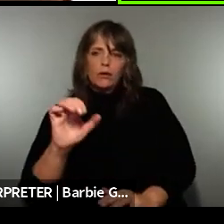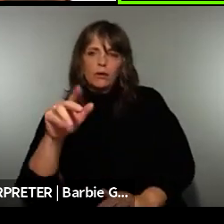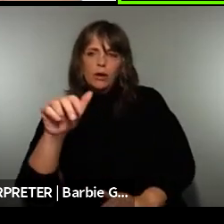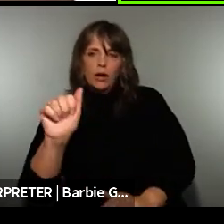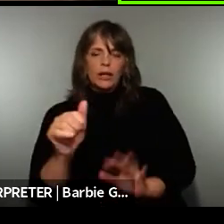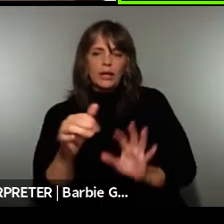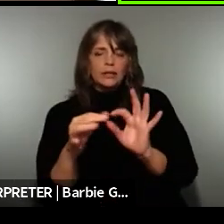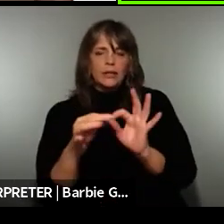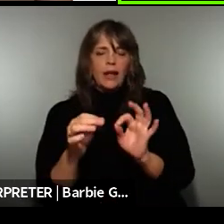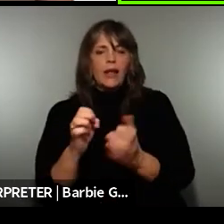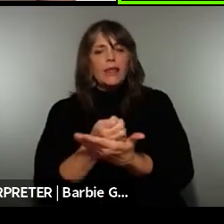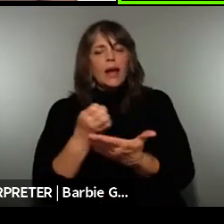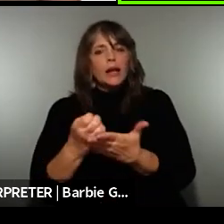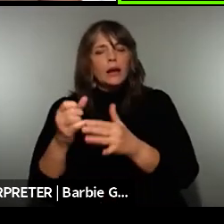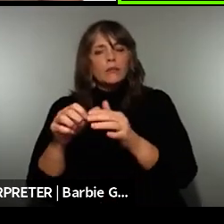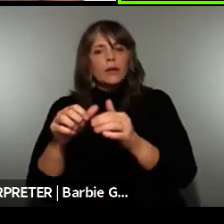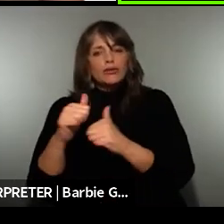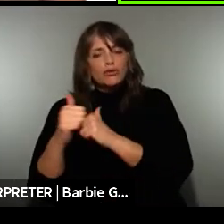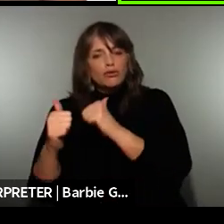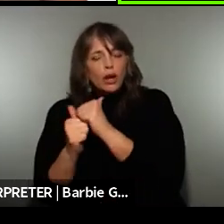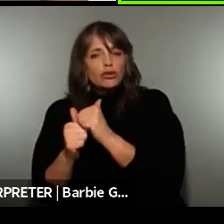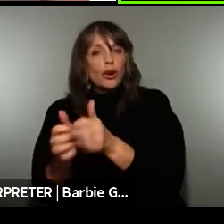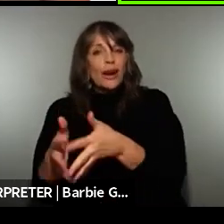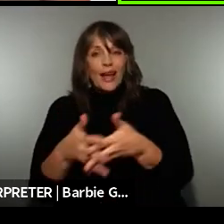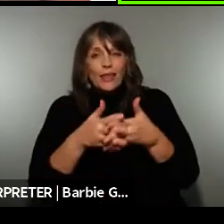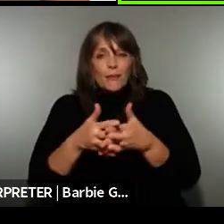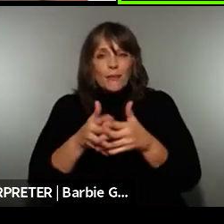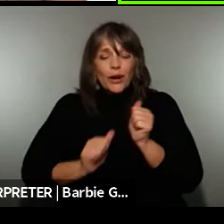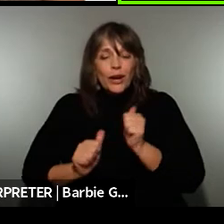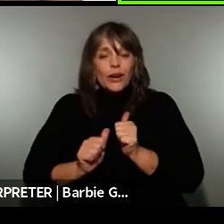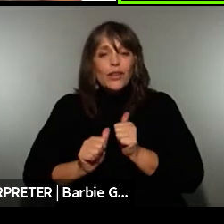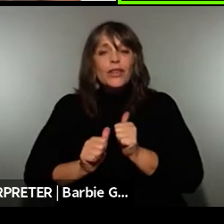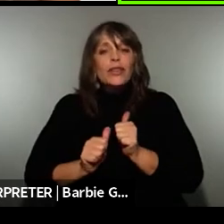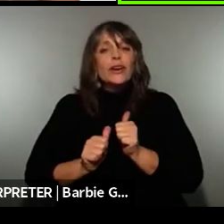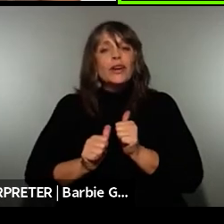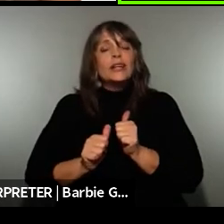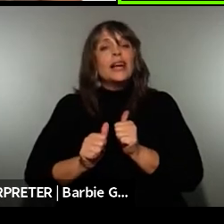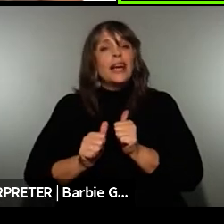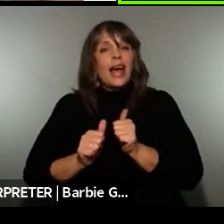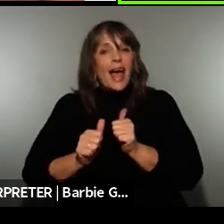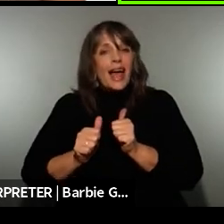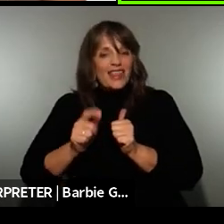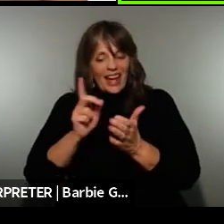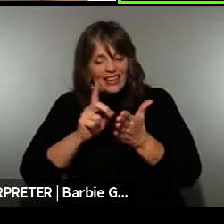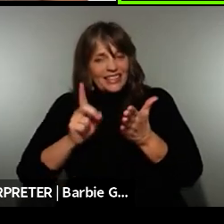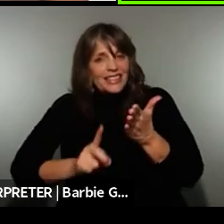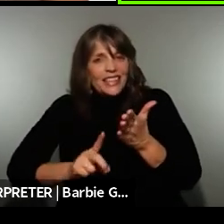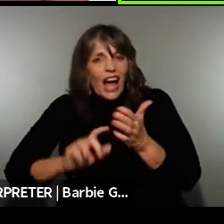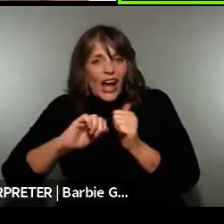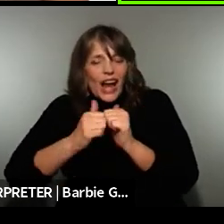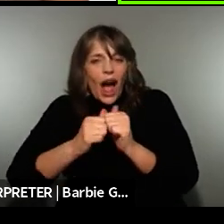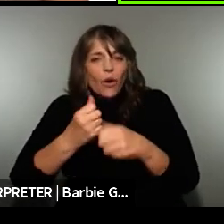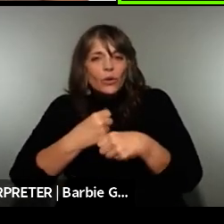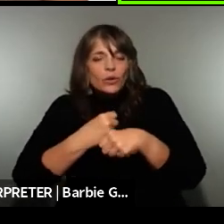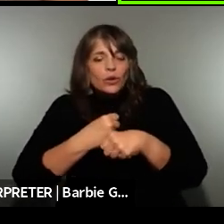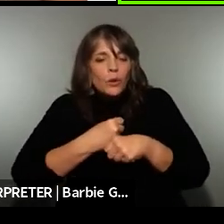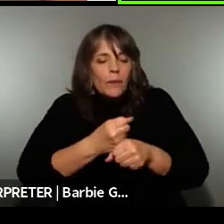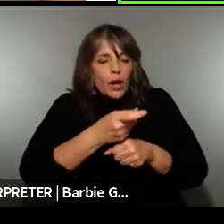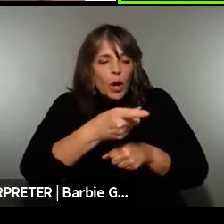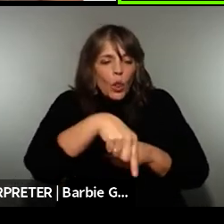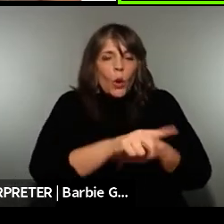of the American theater are designed to keep most inside them in deficit. Exactly. How you want to control people? Make them